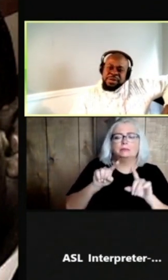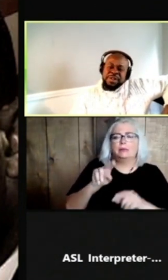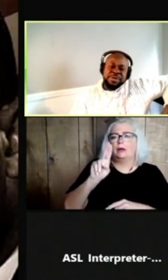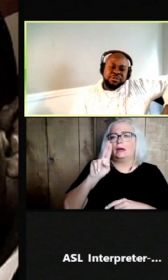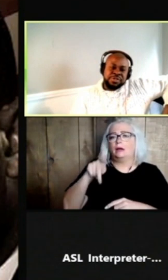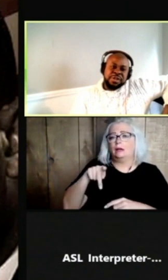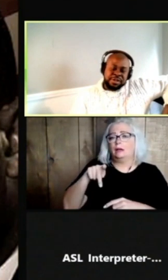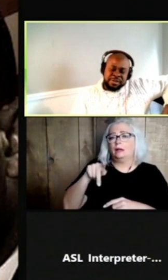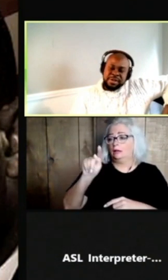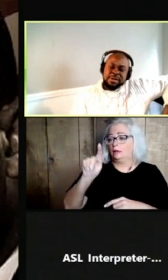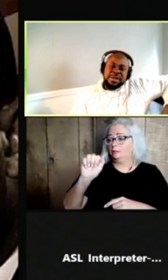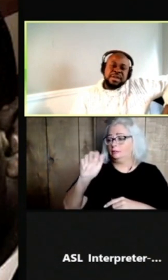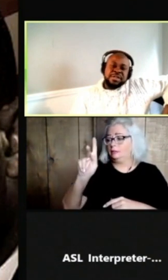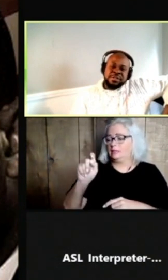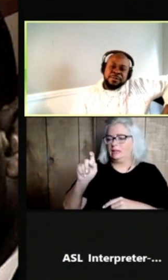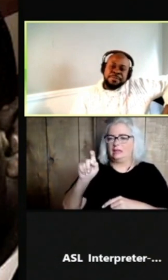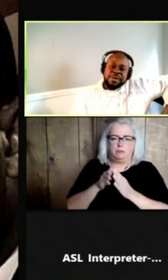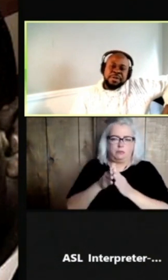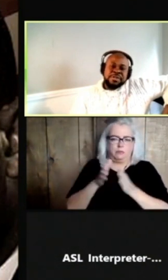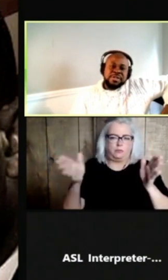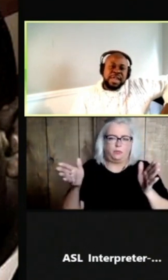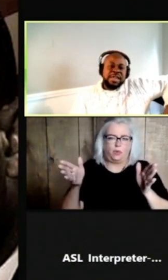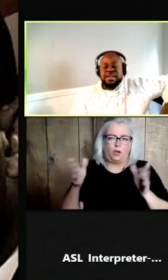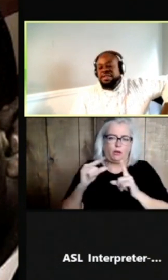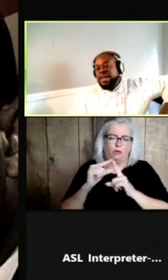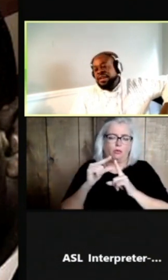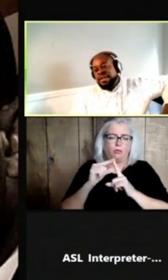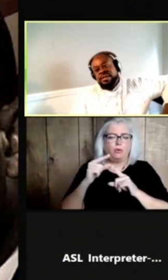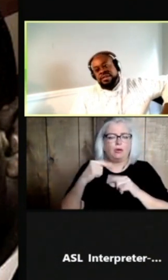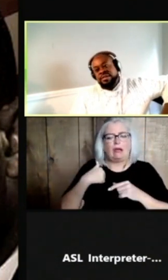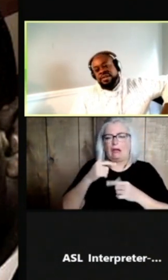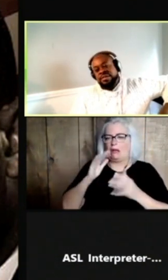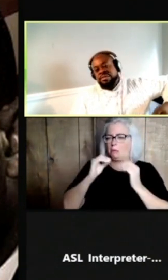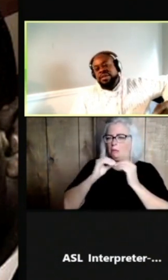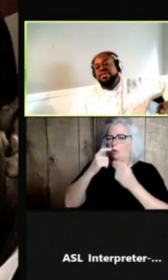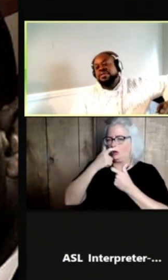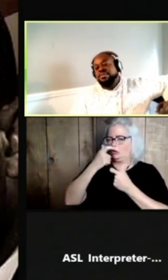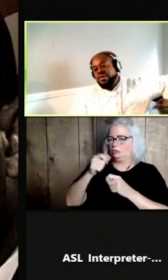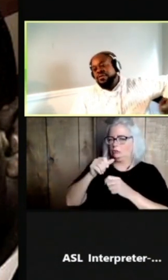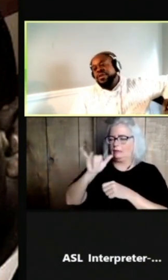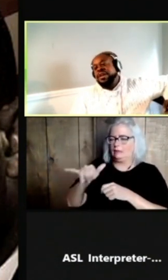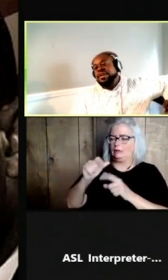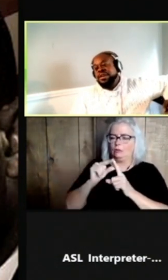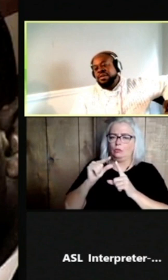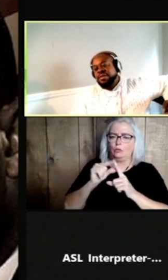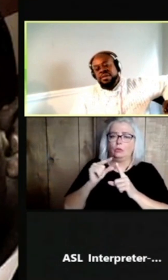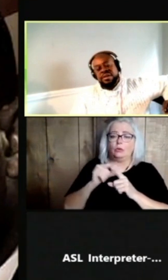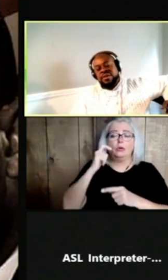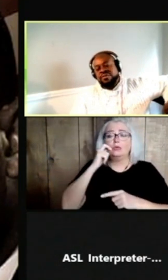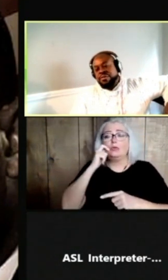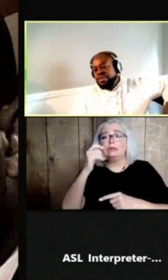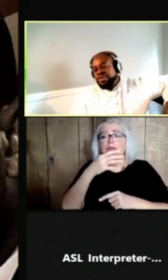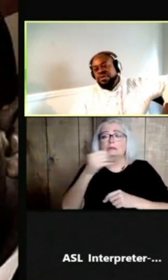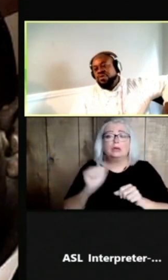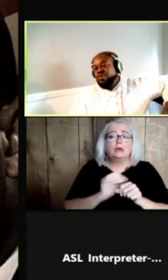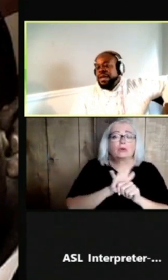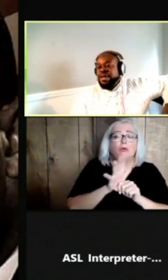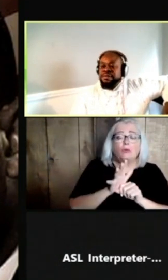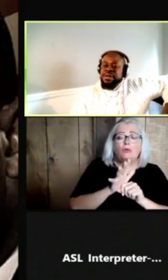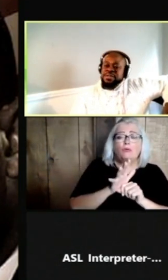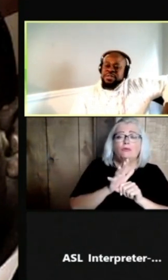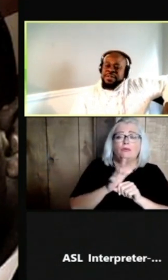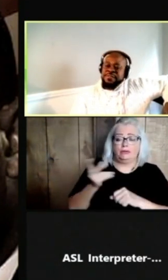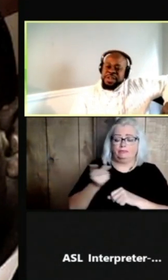about what it is that I'm interested in. And so taking this idea that racism and COVID-19 represent